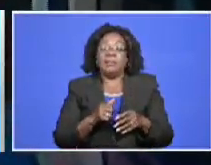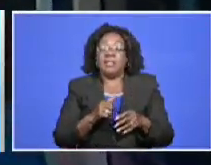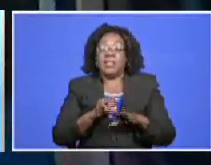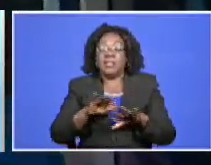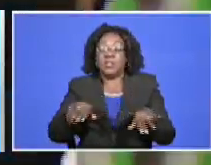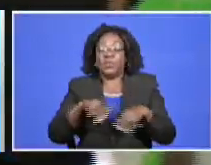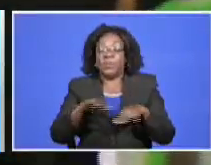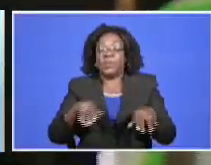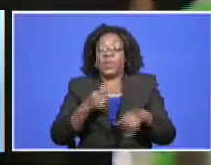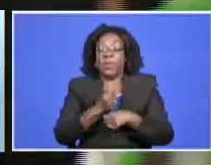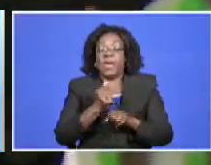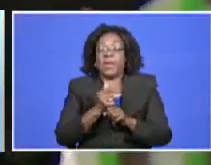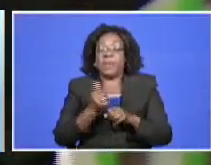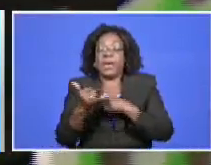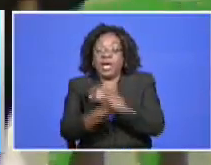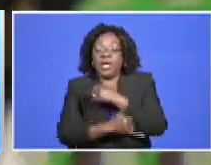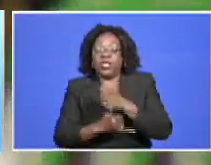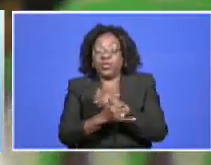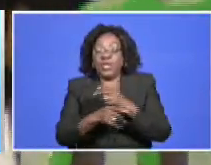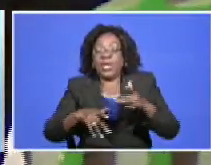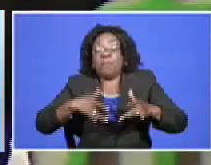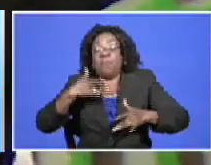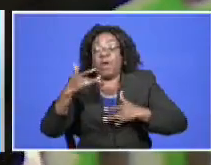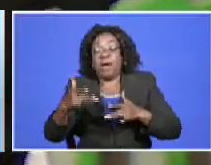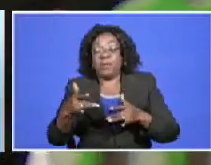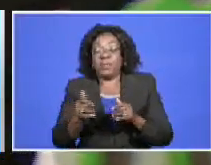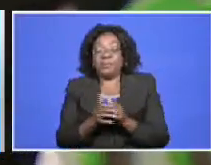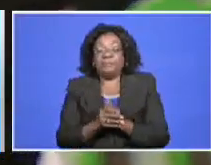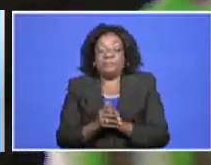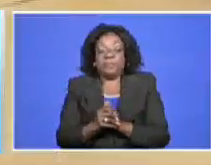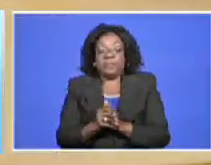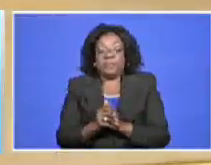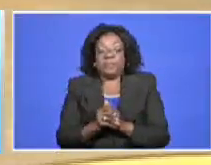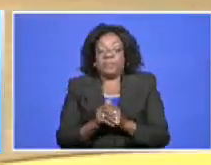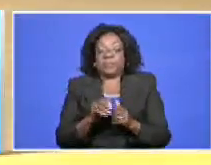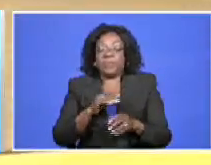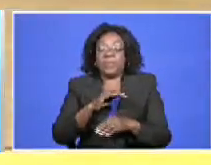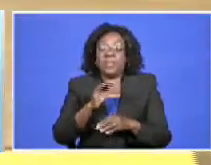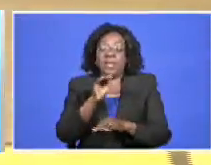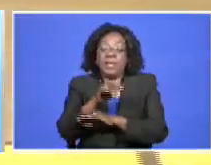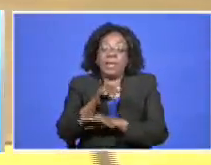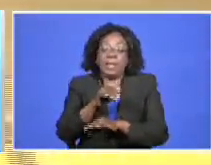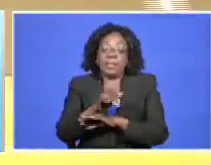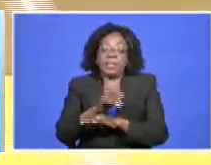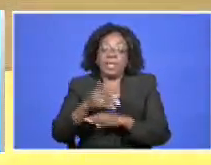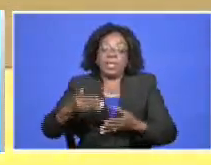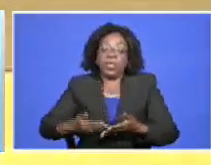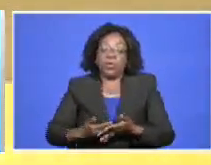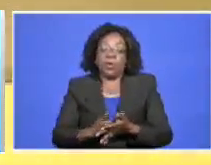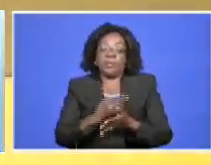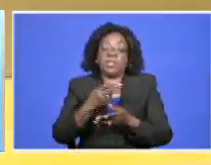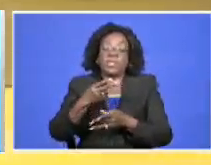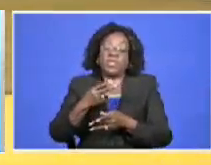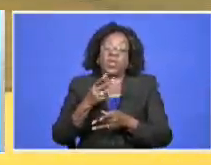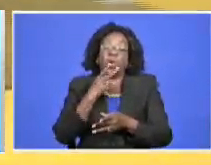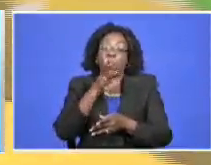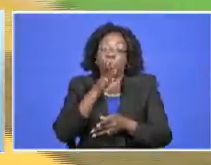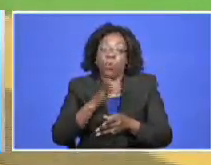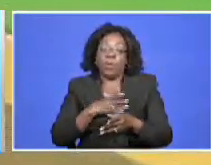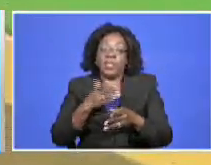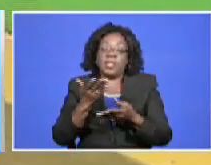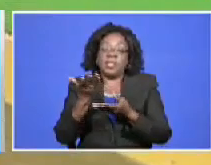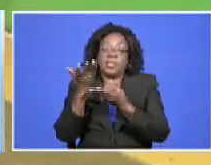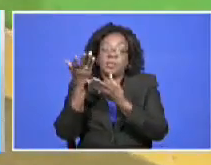want to make the country proud. In local basketball news, over at the Donald Davis Gymnasium last night, the New Providence Women's Basketball Association hosting